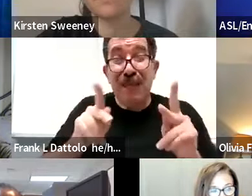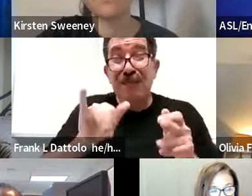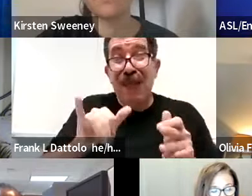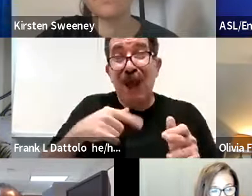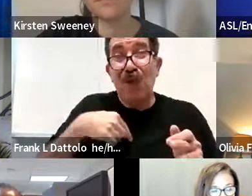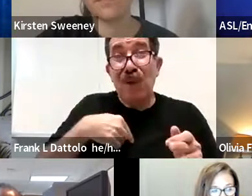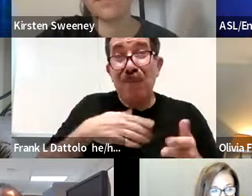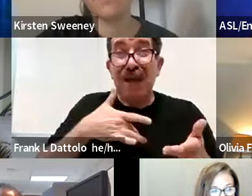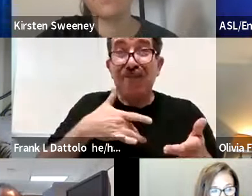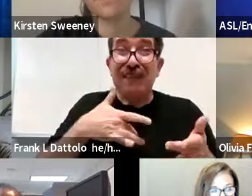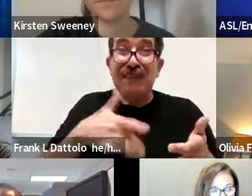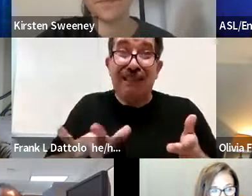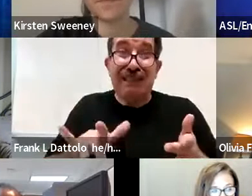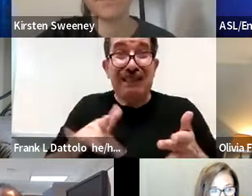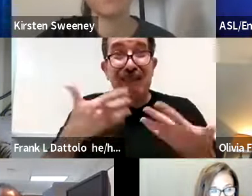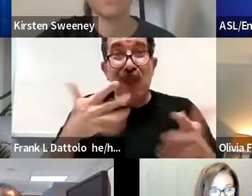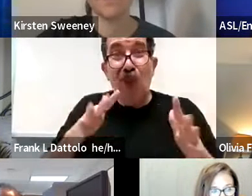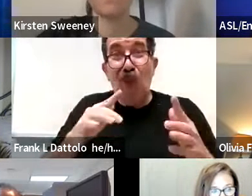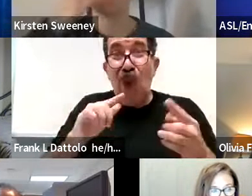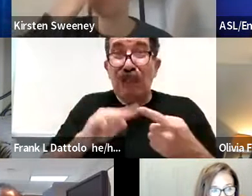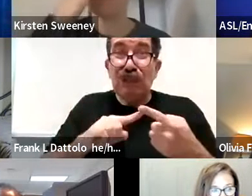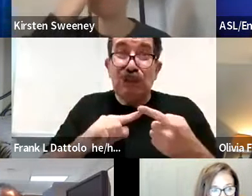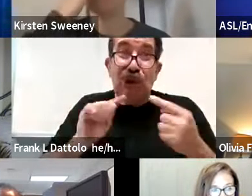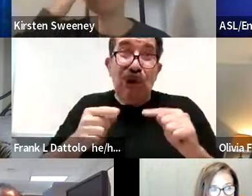and having captions become an eyesore,